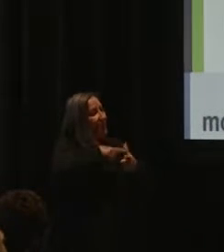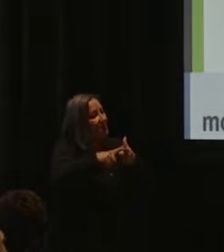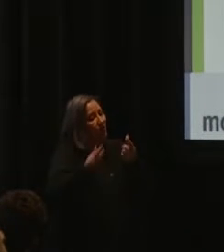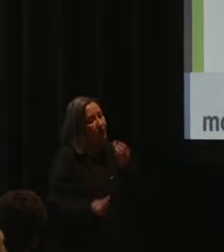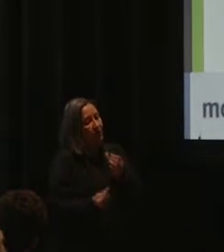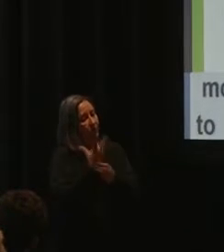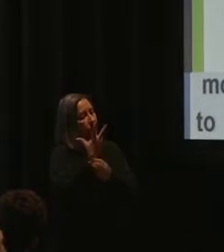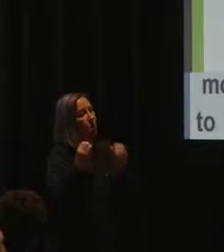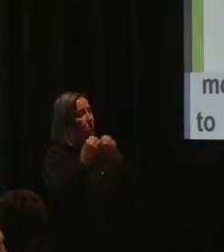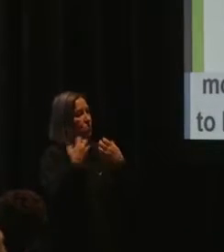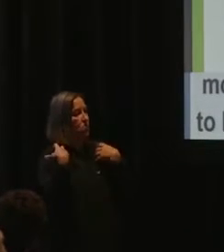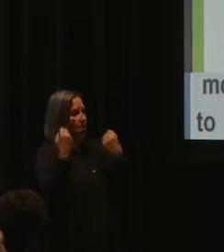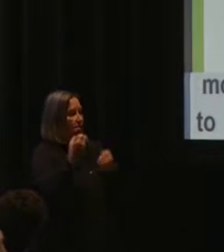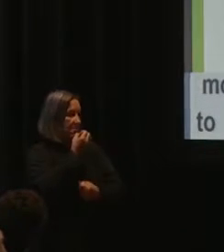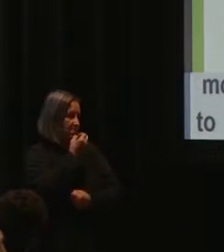landfills.